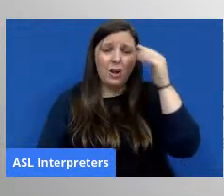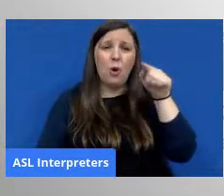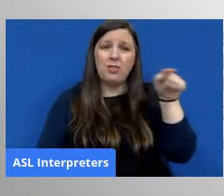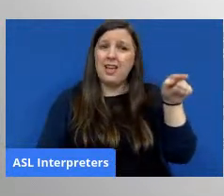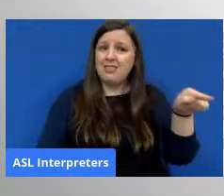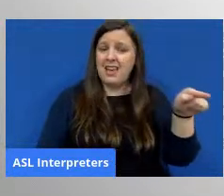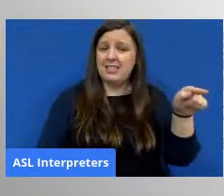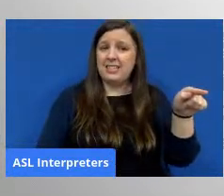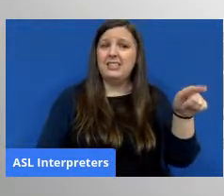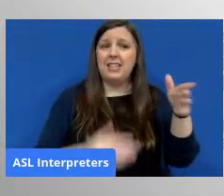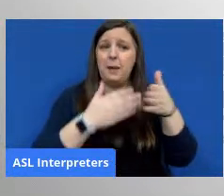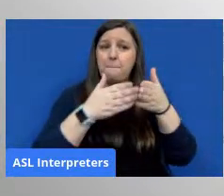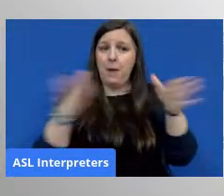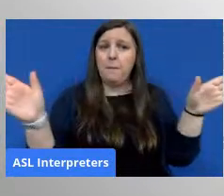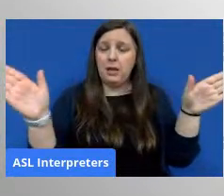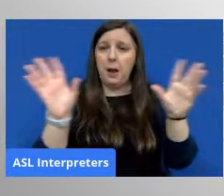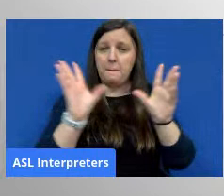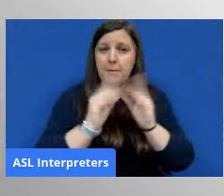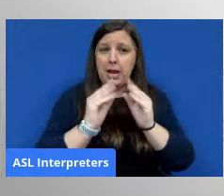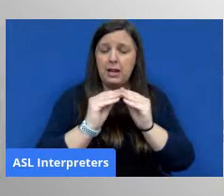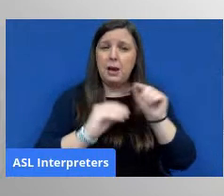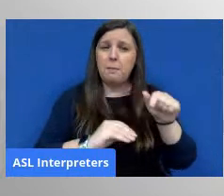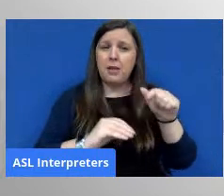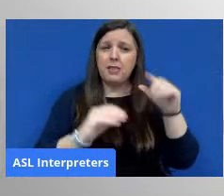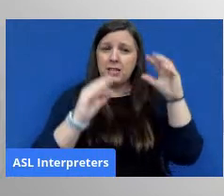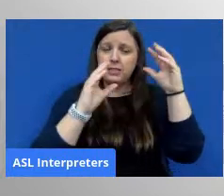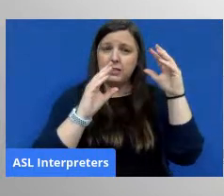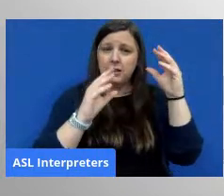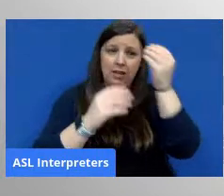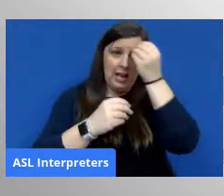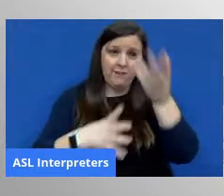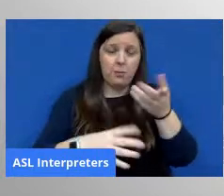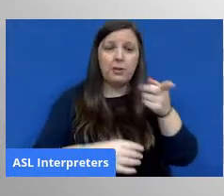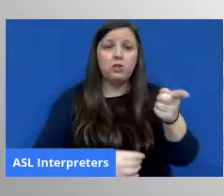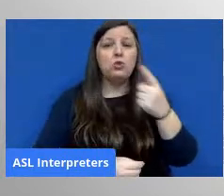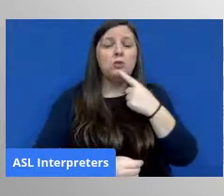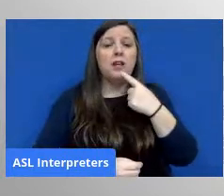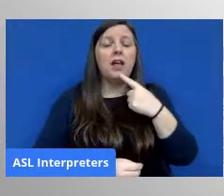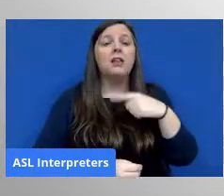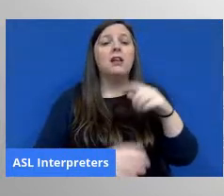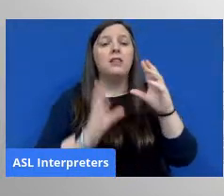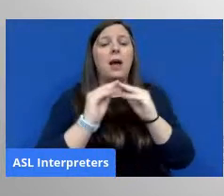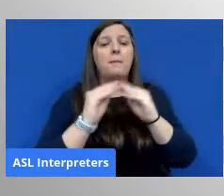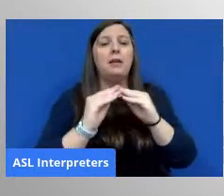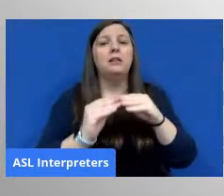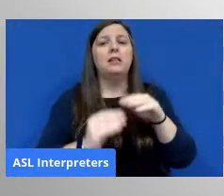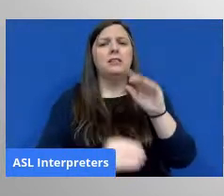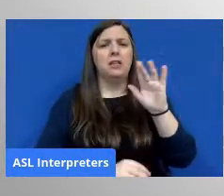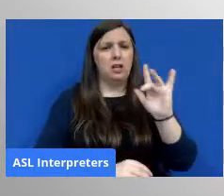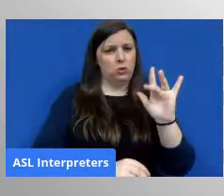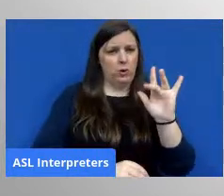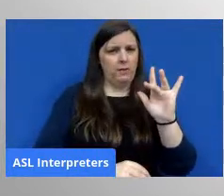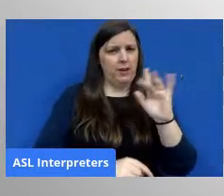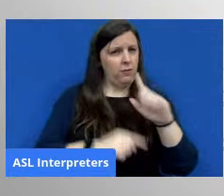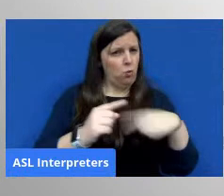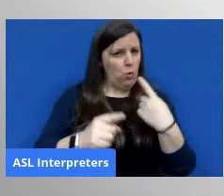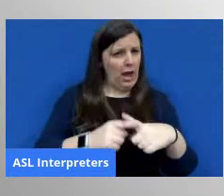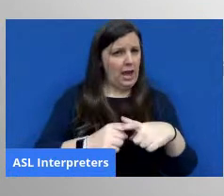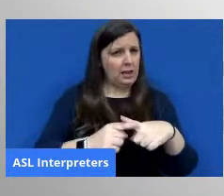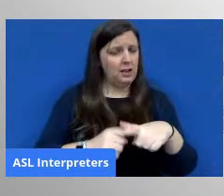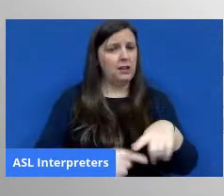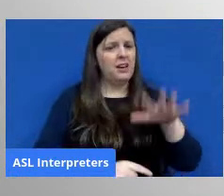could this information, you said the meeting is the 25th, 5:30. Did you say until 8:30? Yeah, typically that's how far it